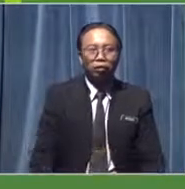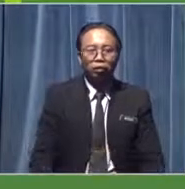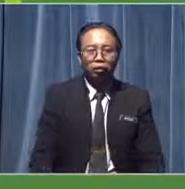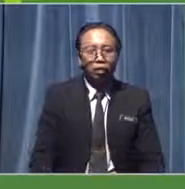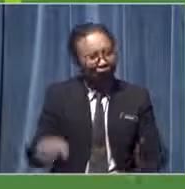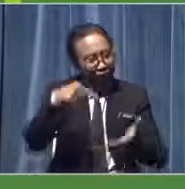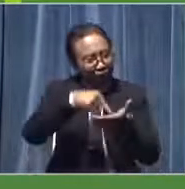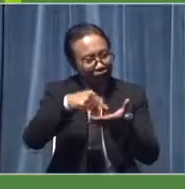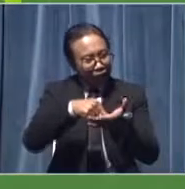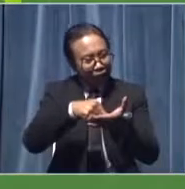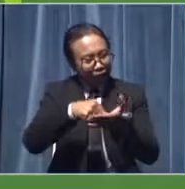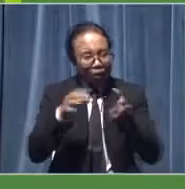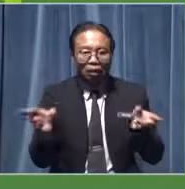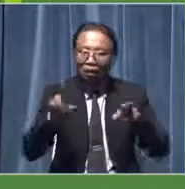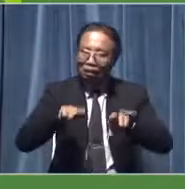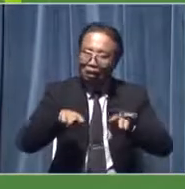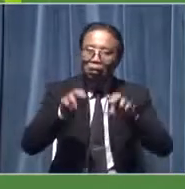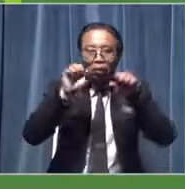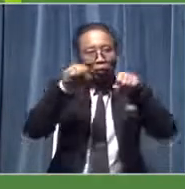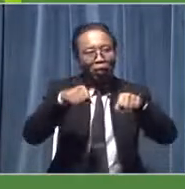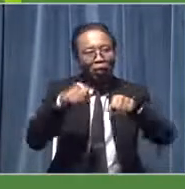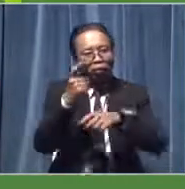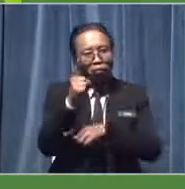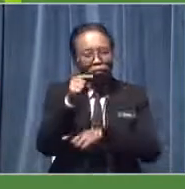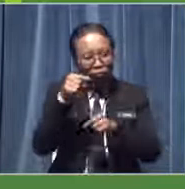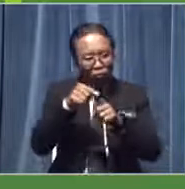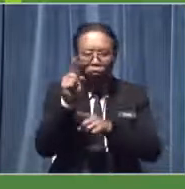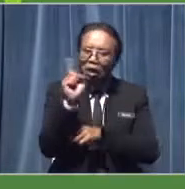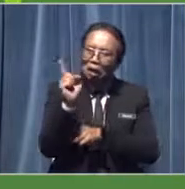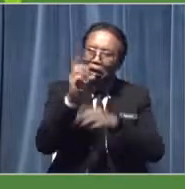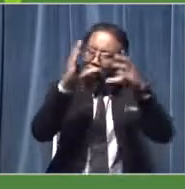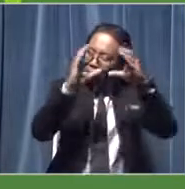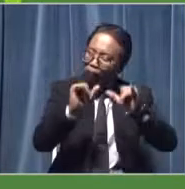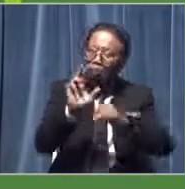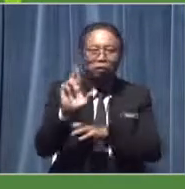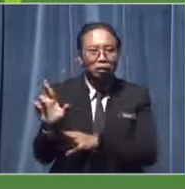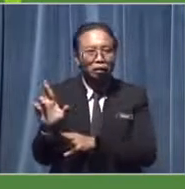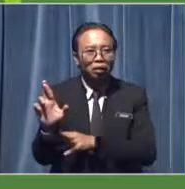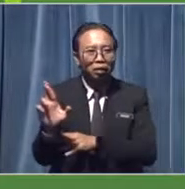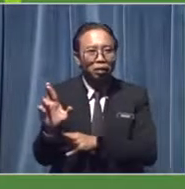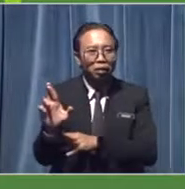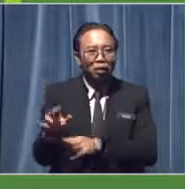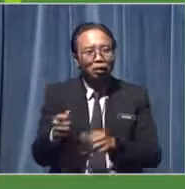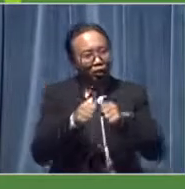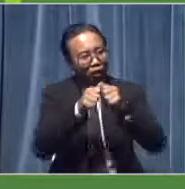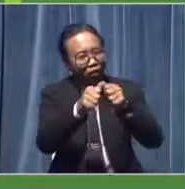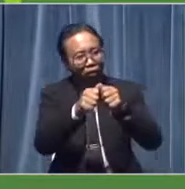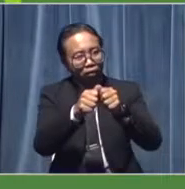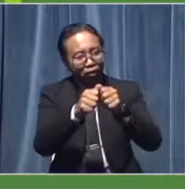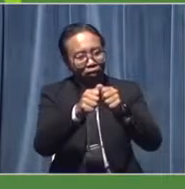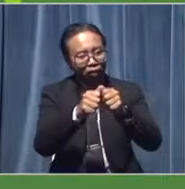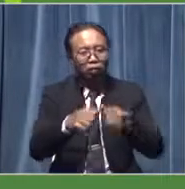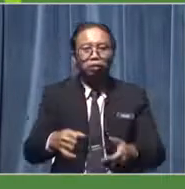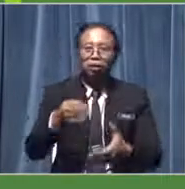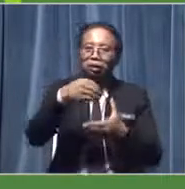This result applies to any capacitor regardless of the